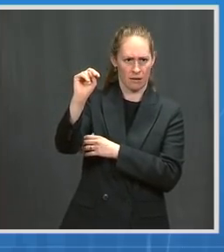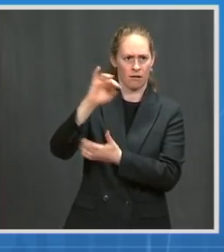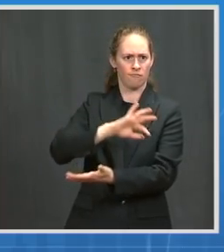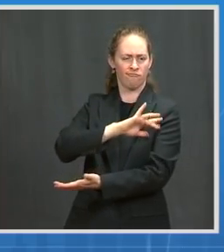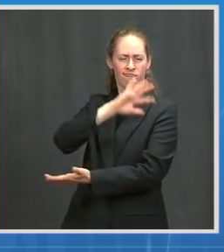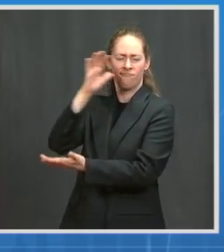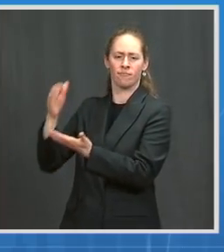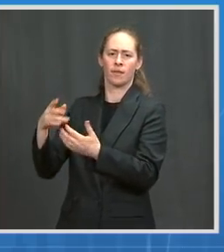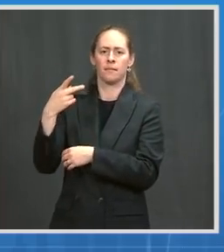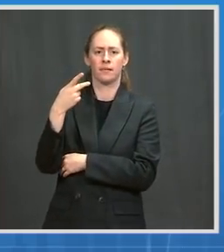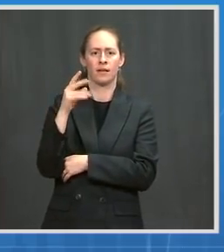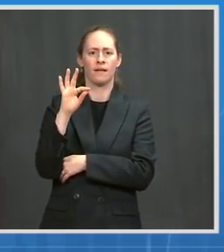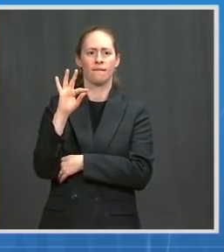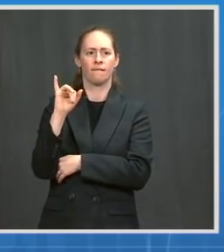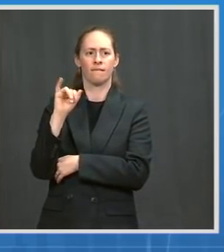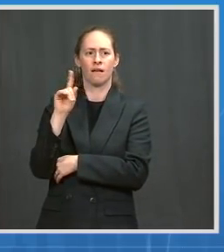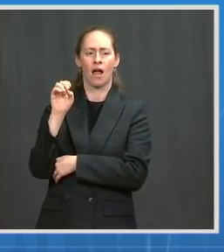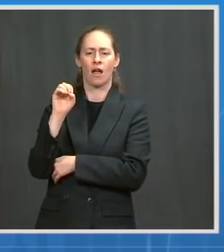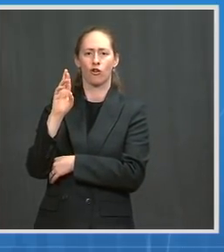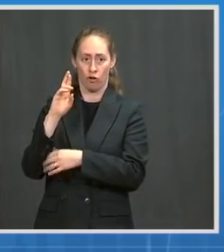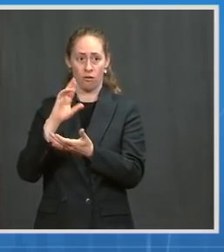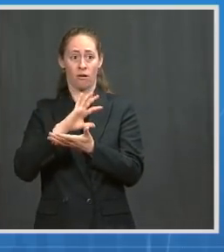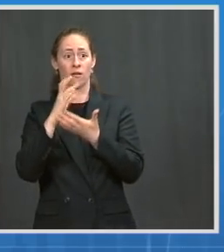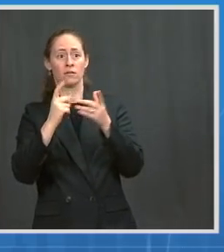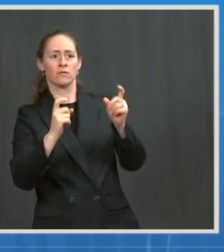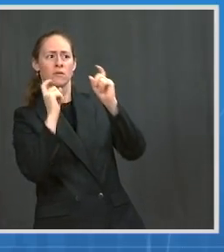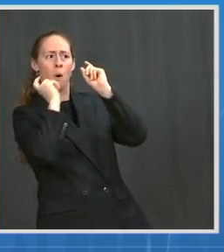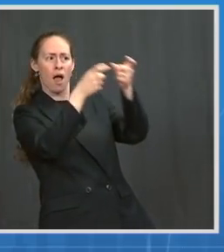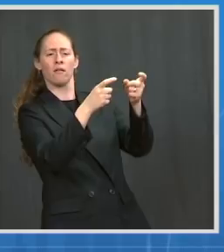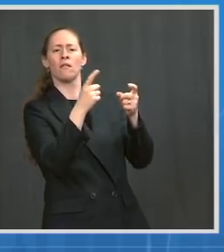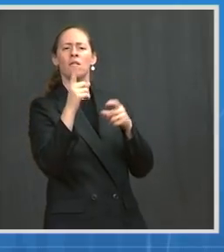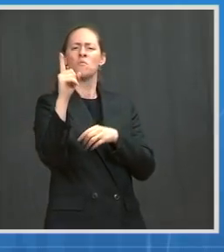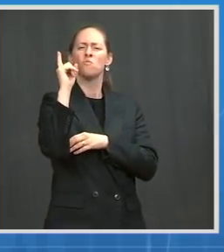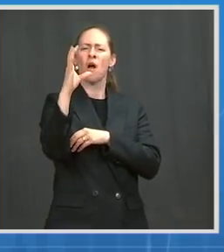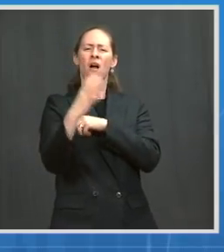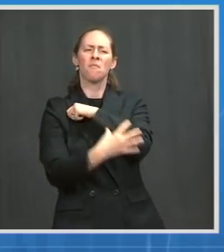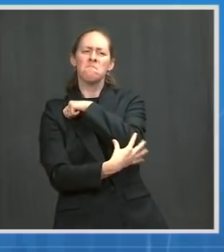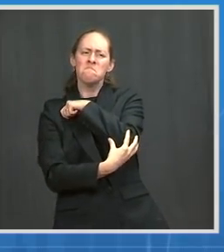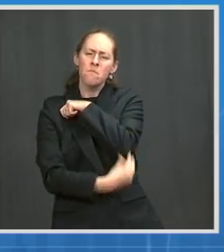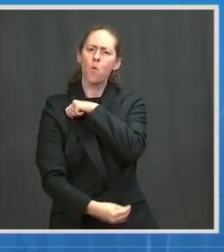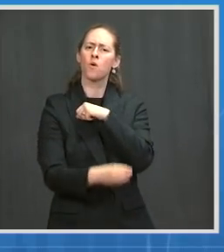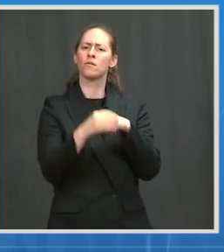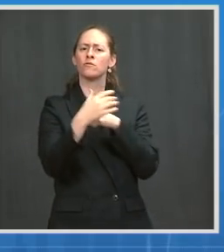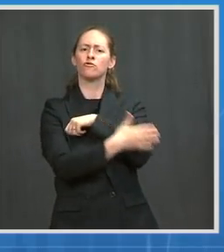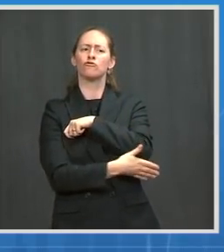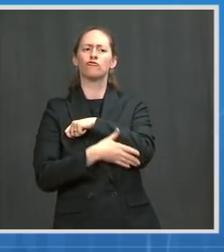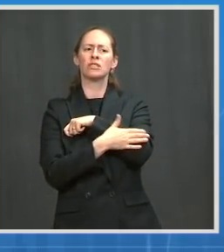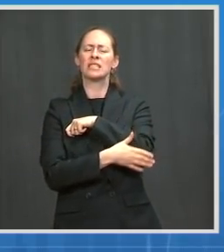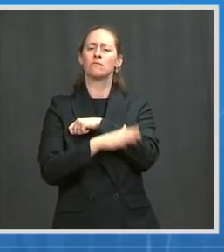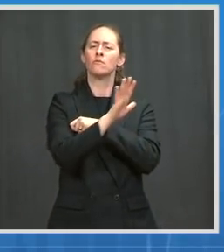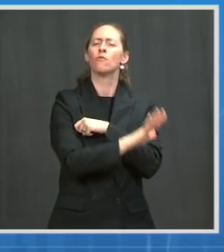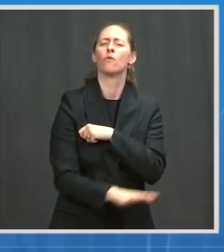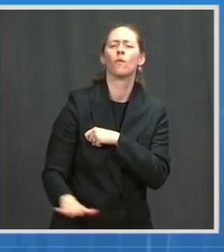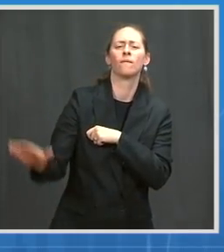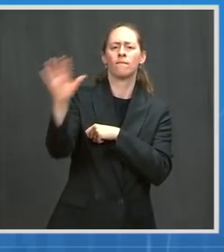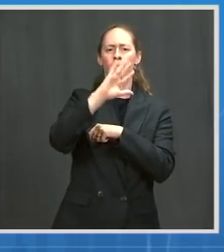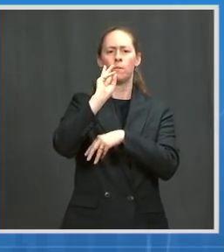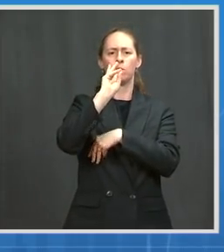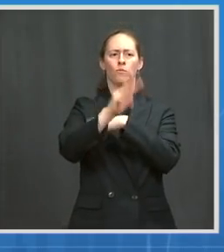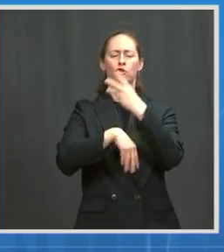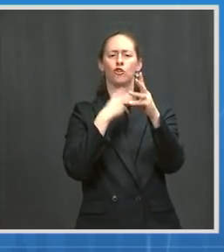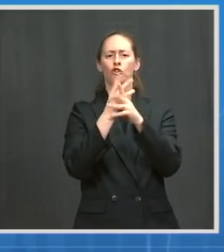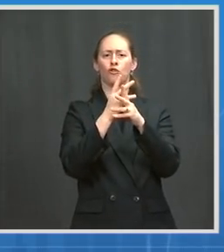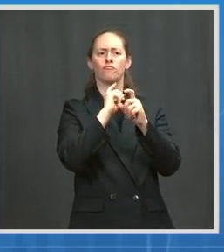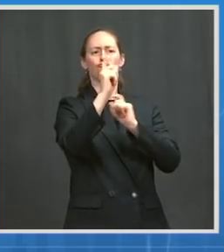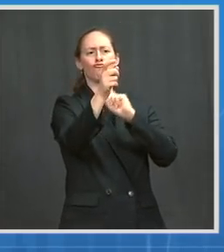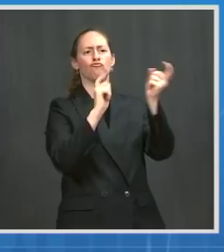donate them to nearly 100 low-income countries around the world. This is by far and away the largest ever